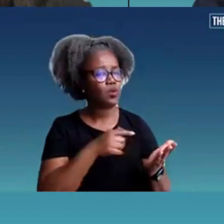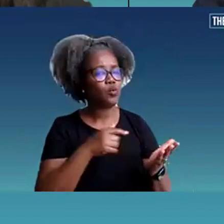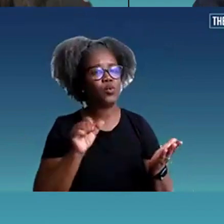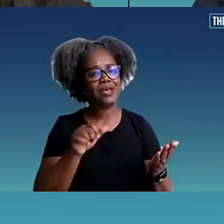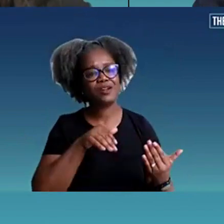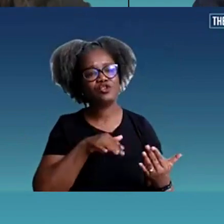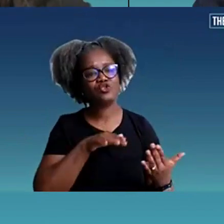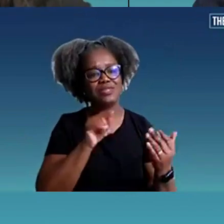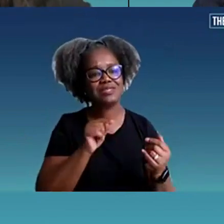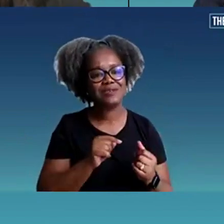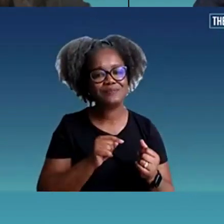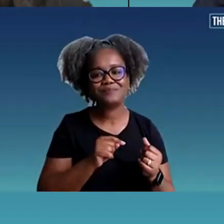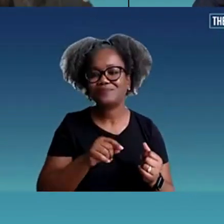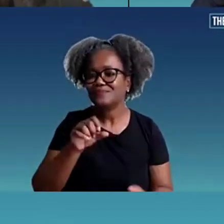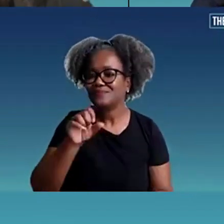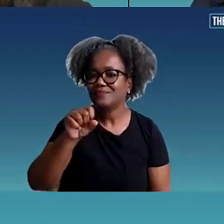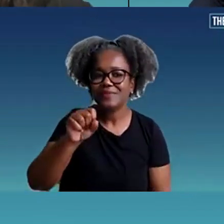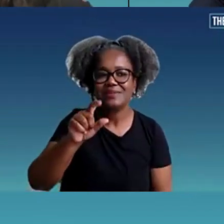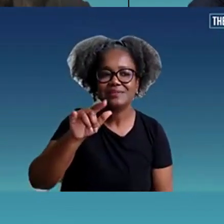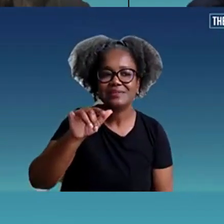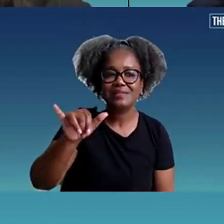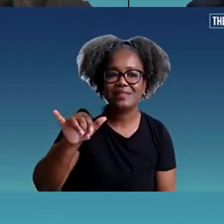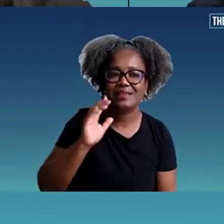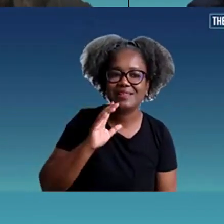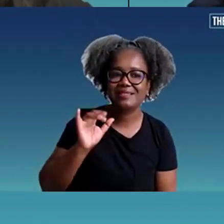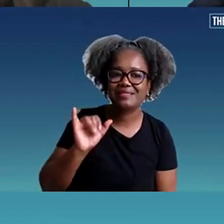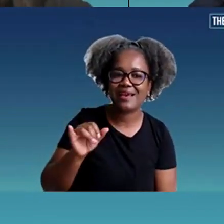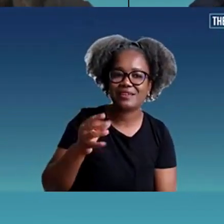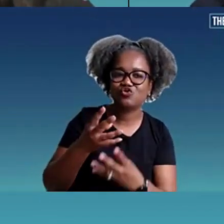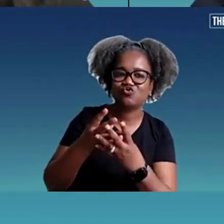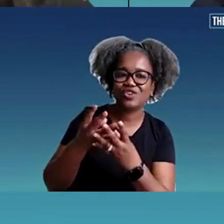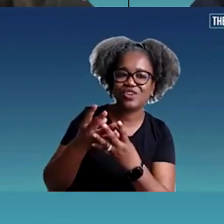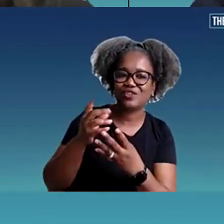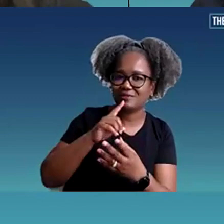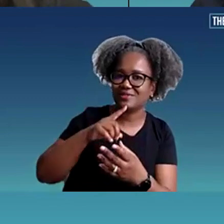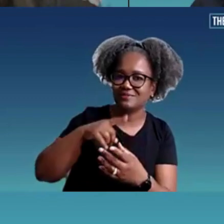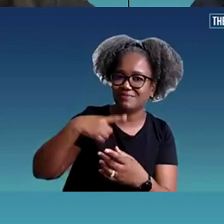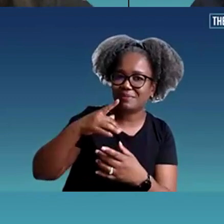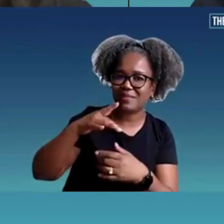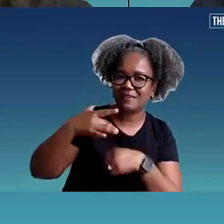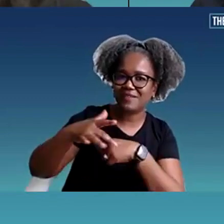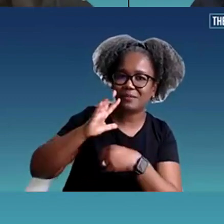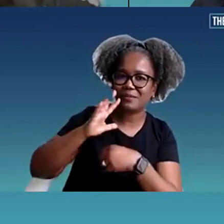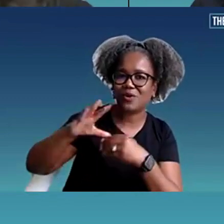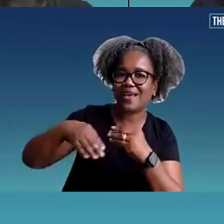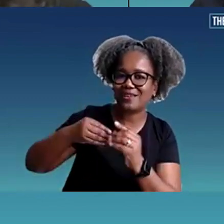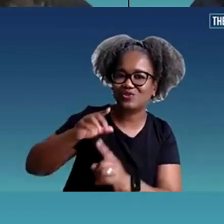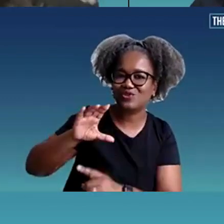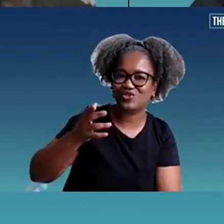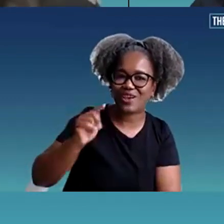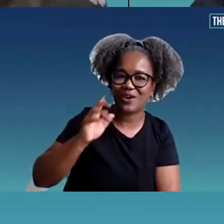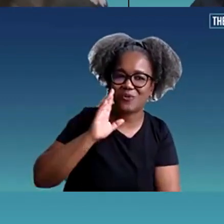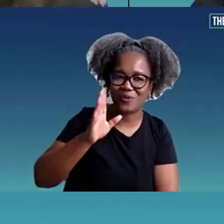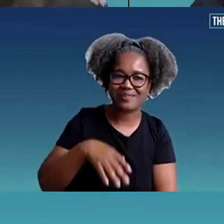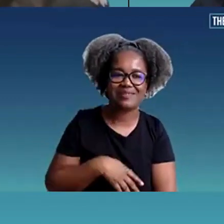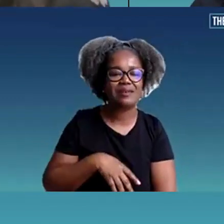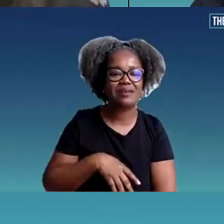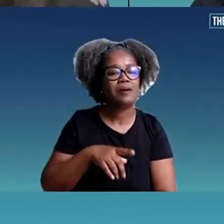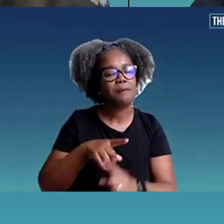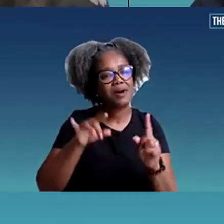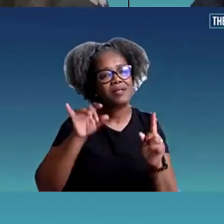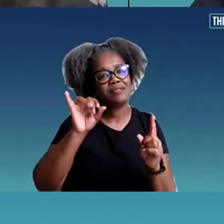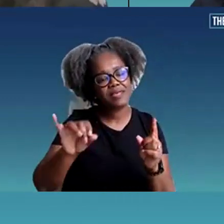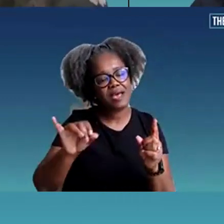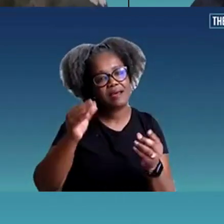drop a chat. We did that because we really wanted people to have access and use a tool that